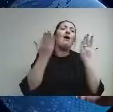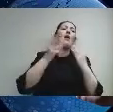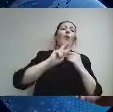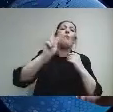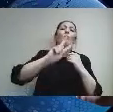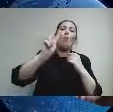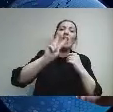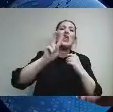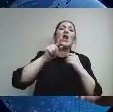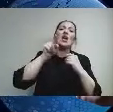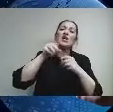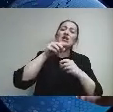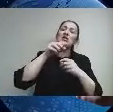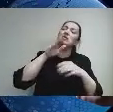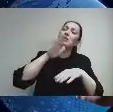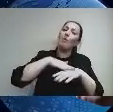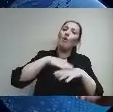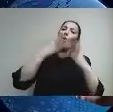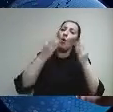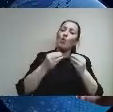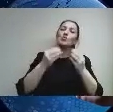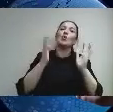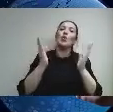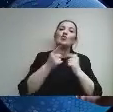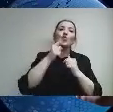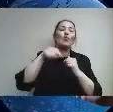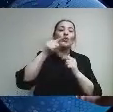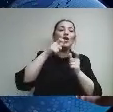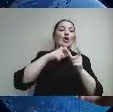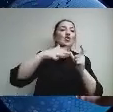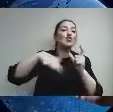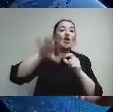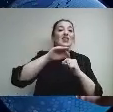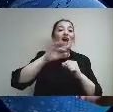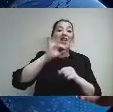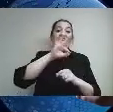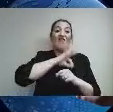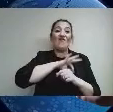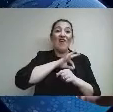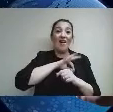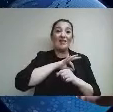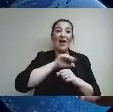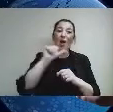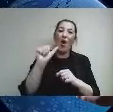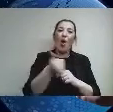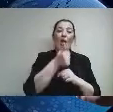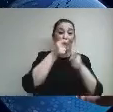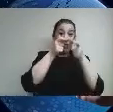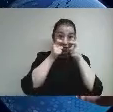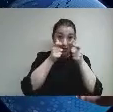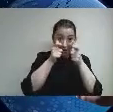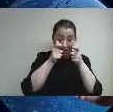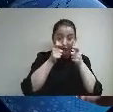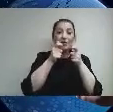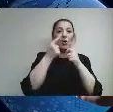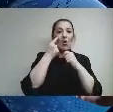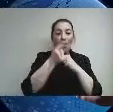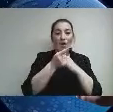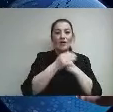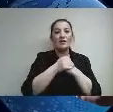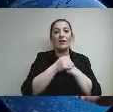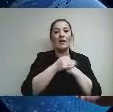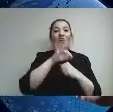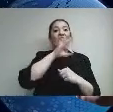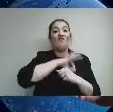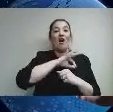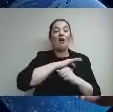As far as they follow the criteria of social benefit, they can measure, minimize the negative